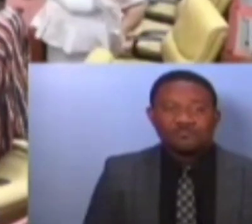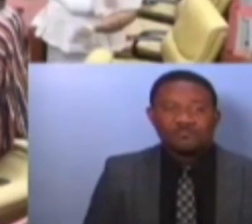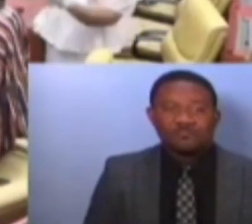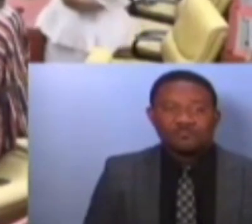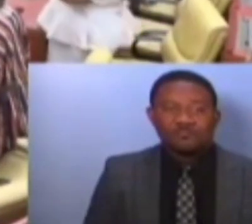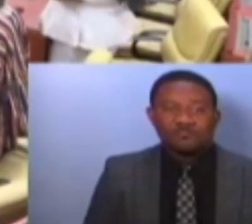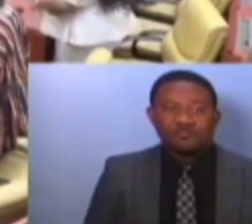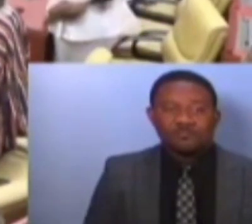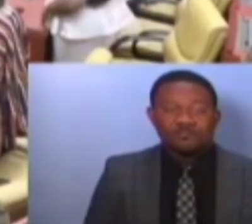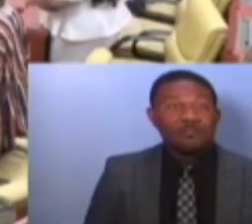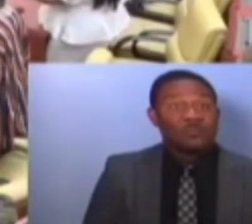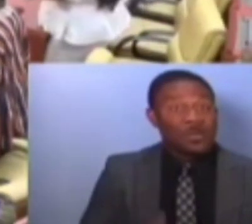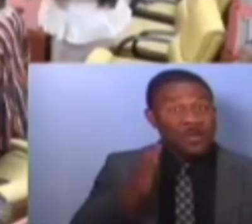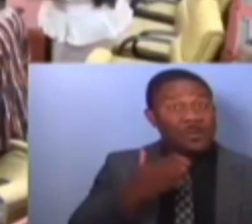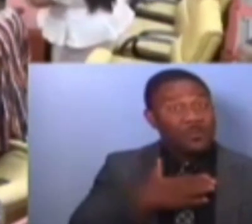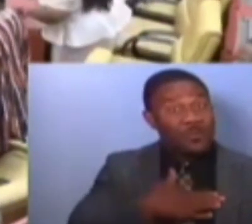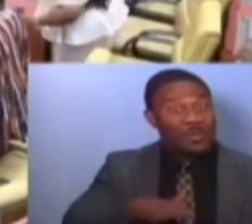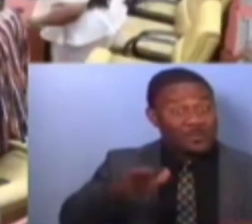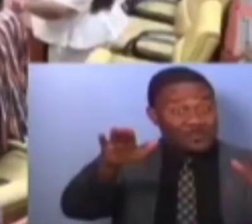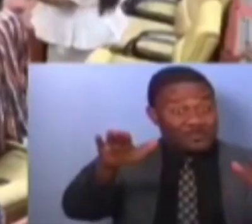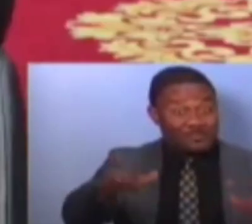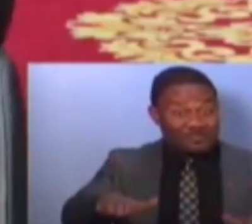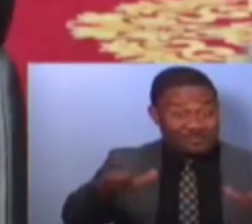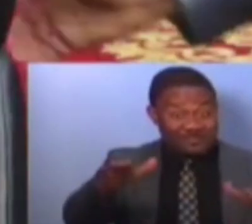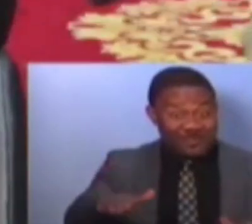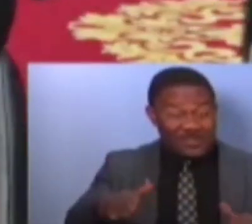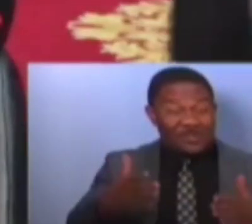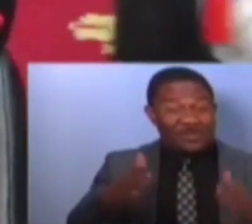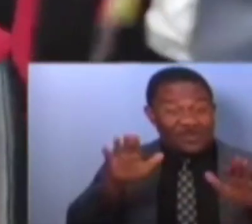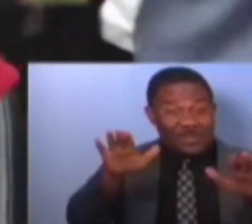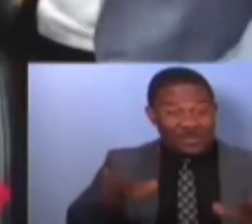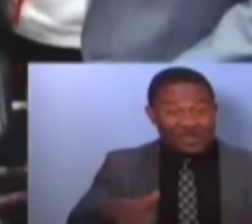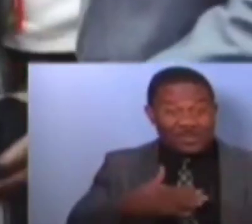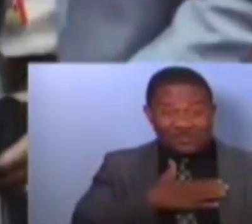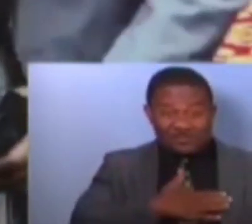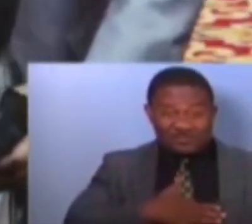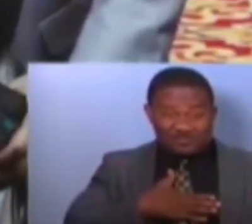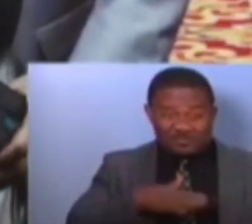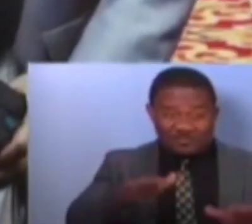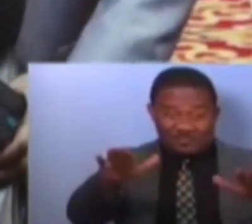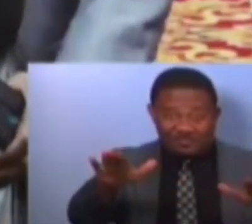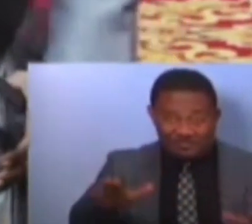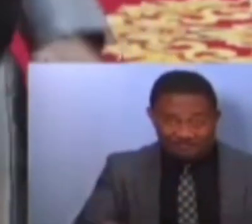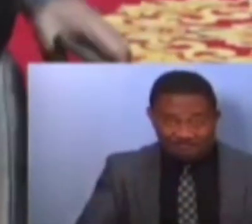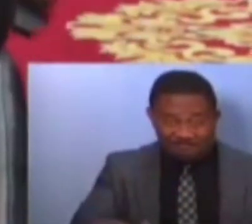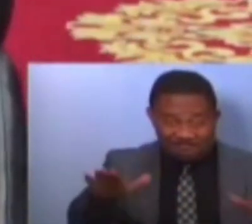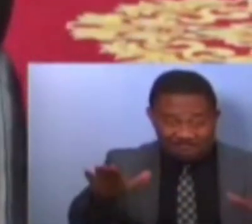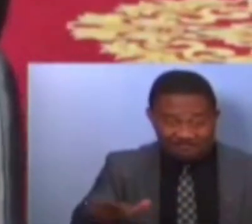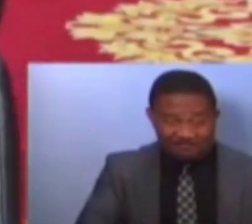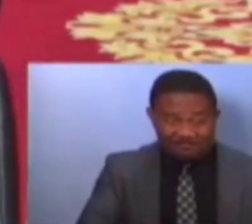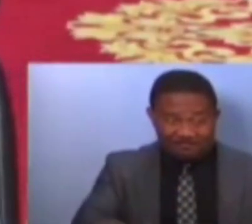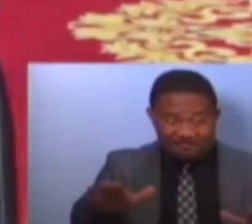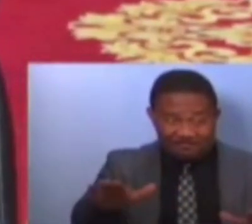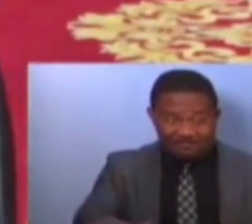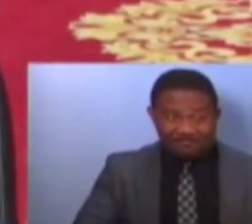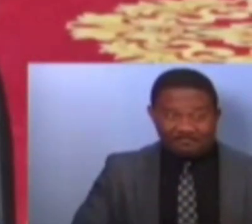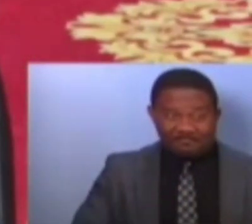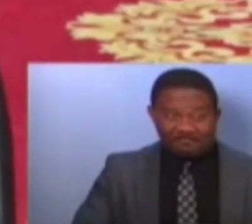members, we will continue with proceedings. May you humbly resume your seats. All members, please resume your